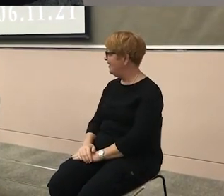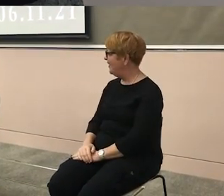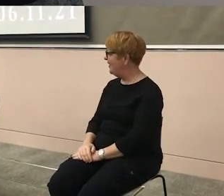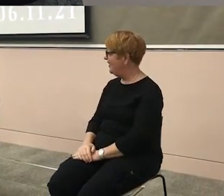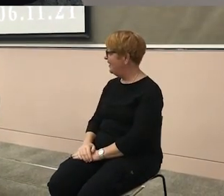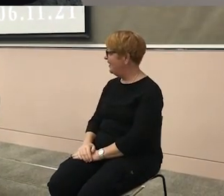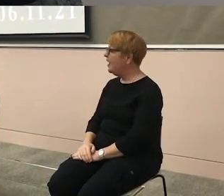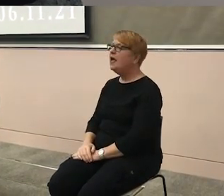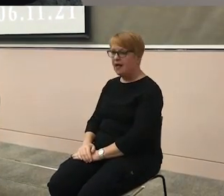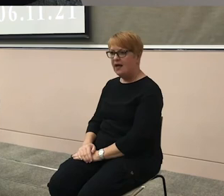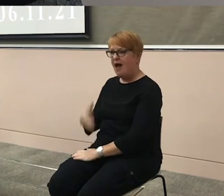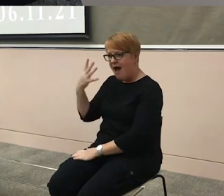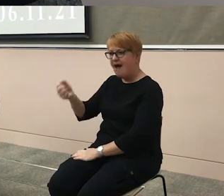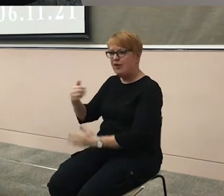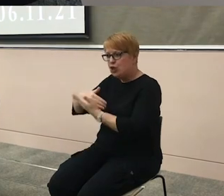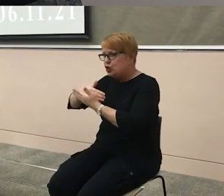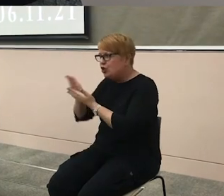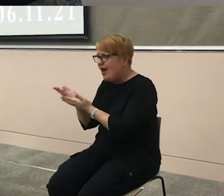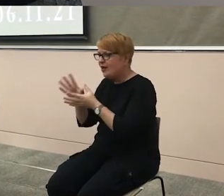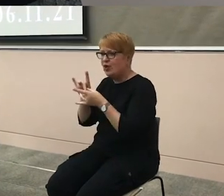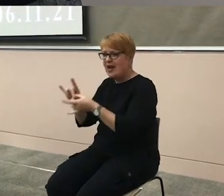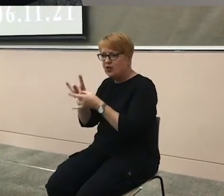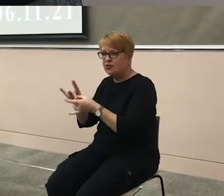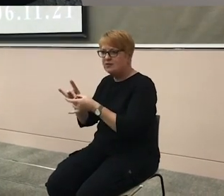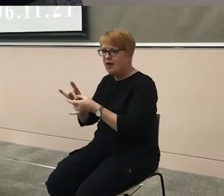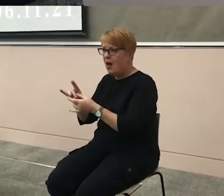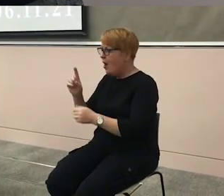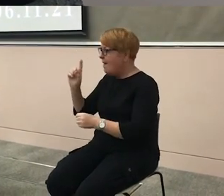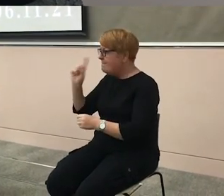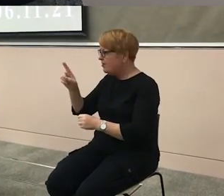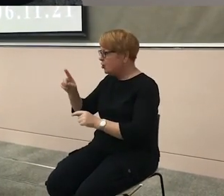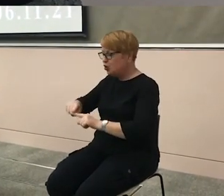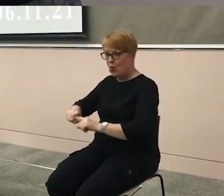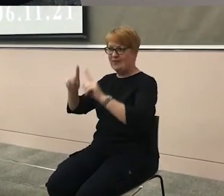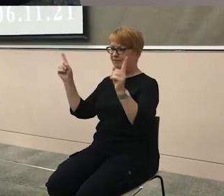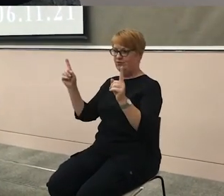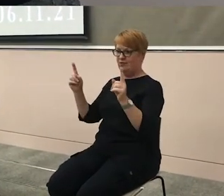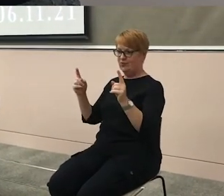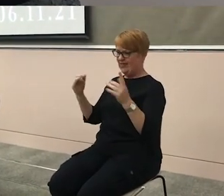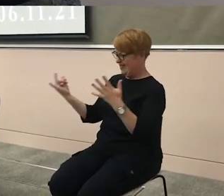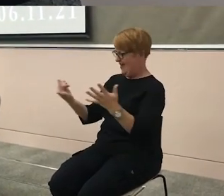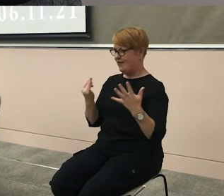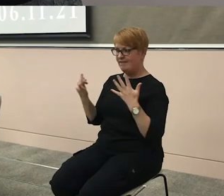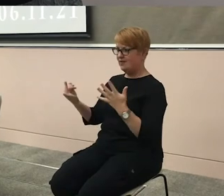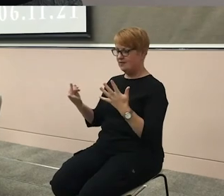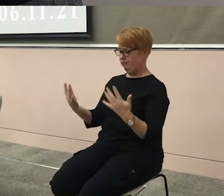yes, there are shared connections, but there's so much difference in the 6-7 of us that it's like,